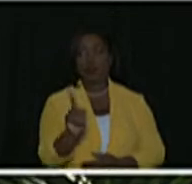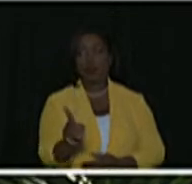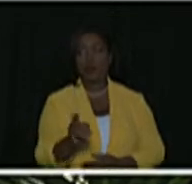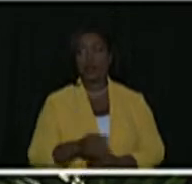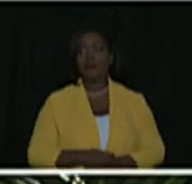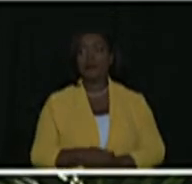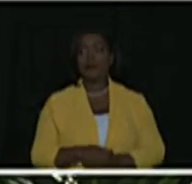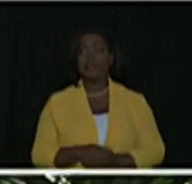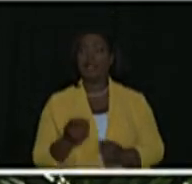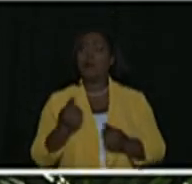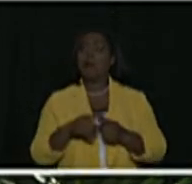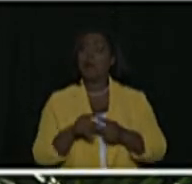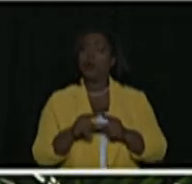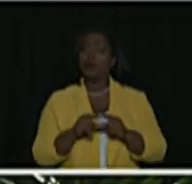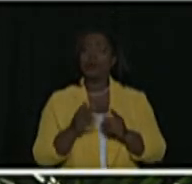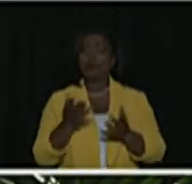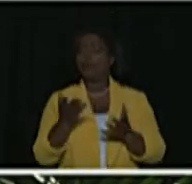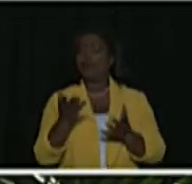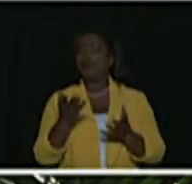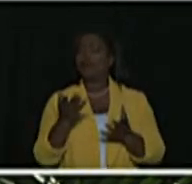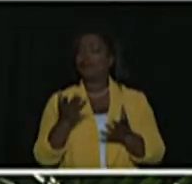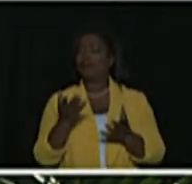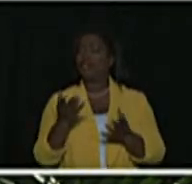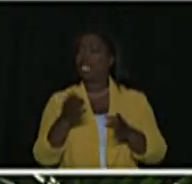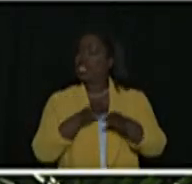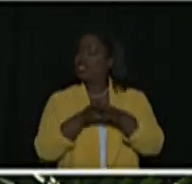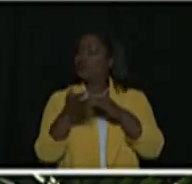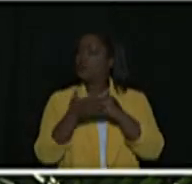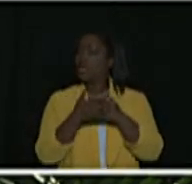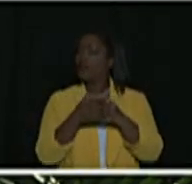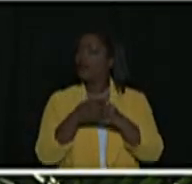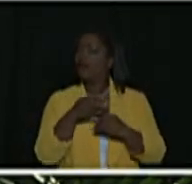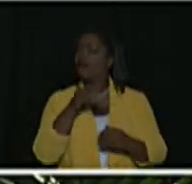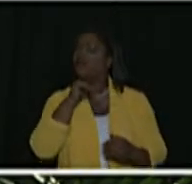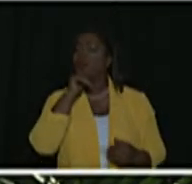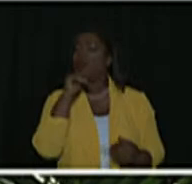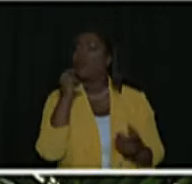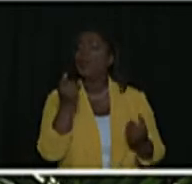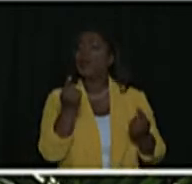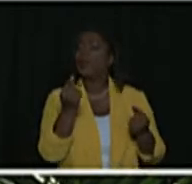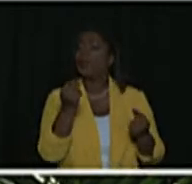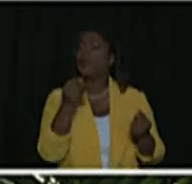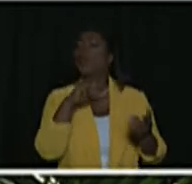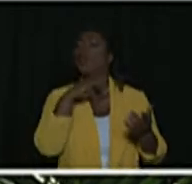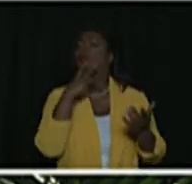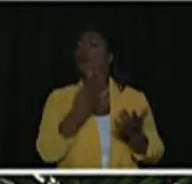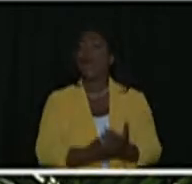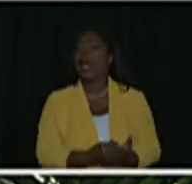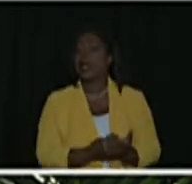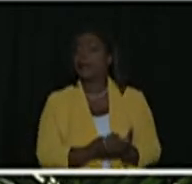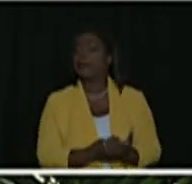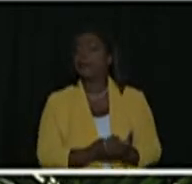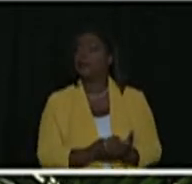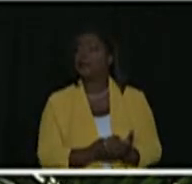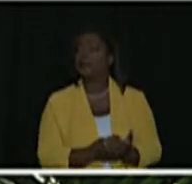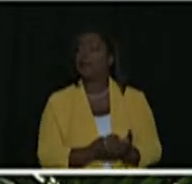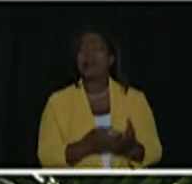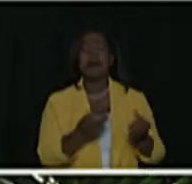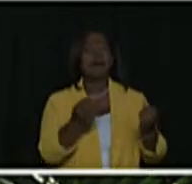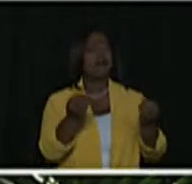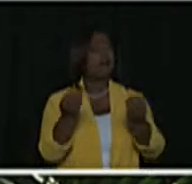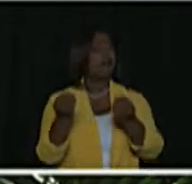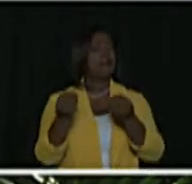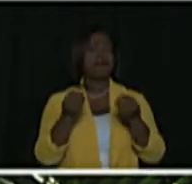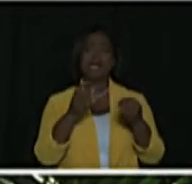we're not doing as well as we ought to be doing. There have been too many instances of children being